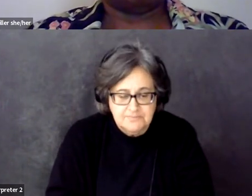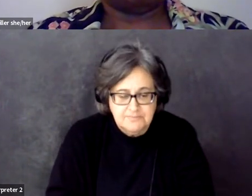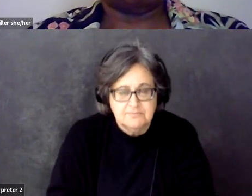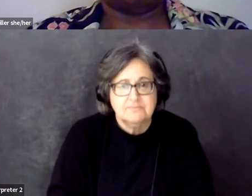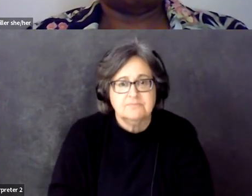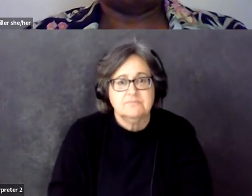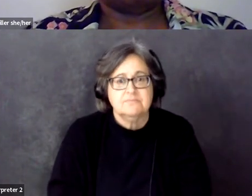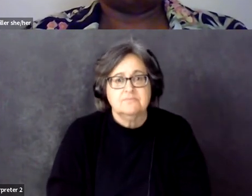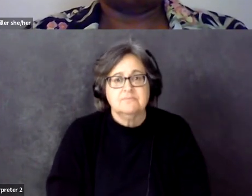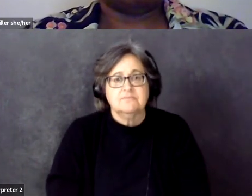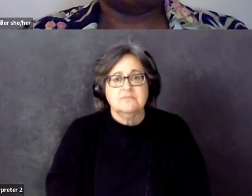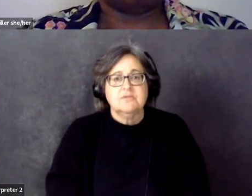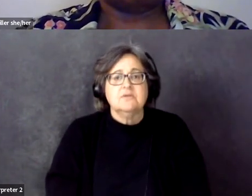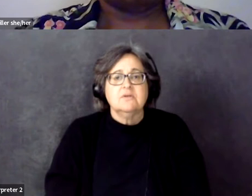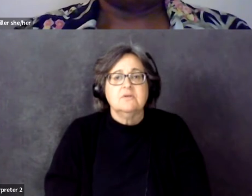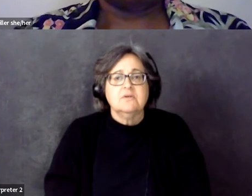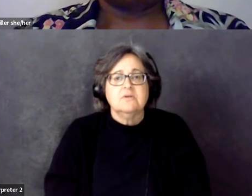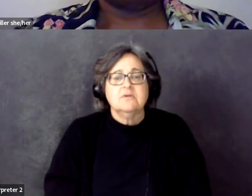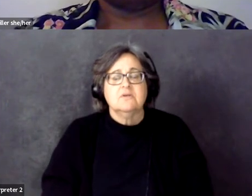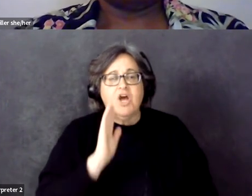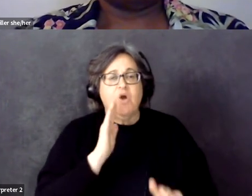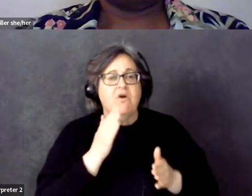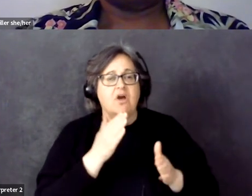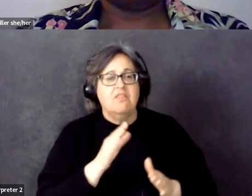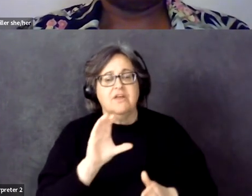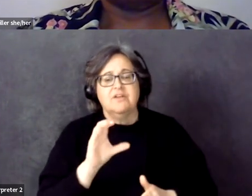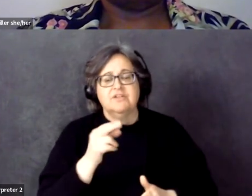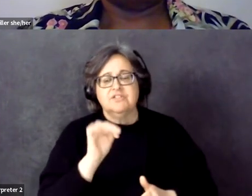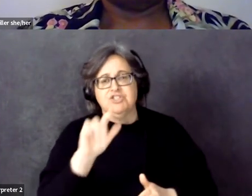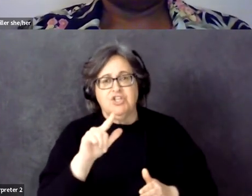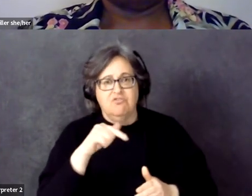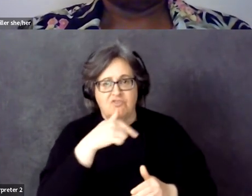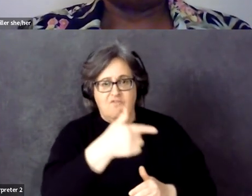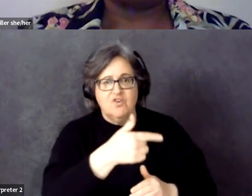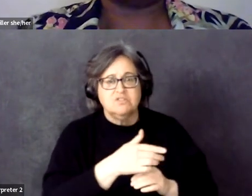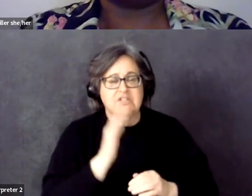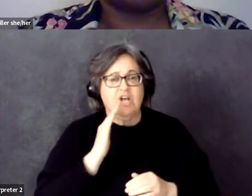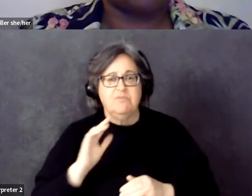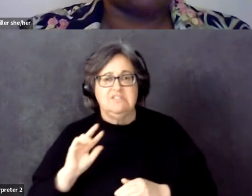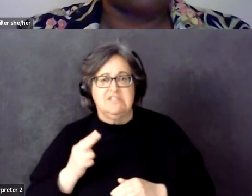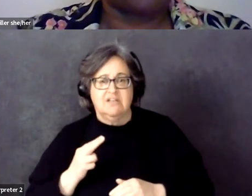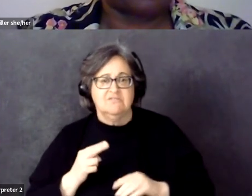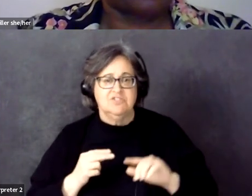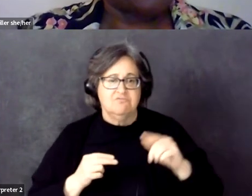What are some takeaways? I'm going to let Cheryl actually go first and I'll go second.